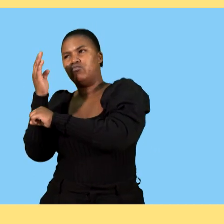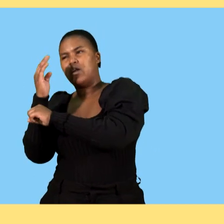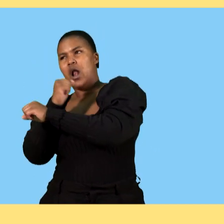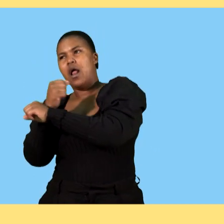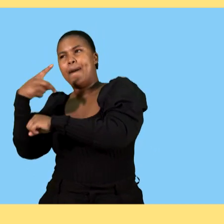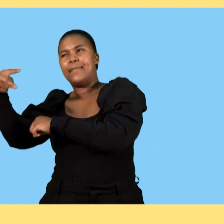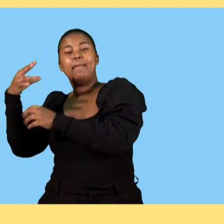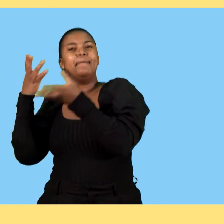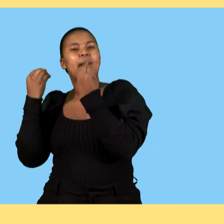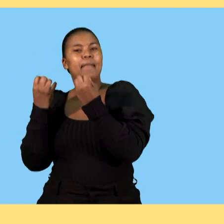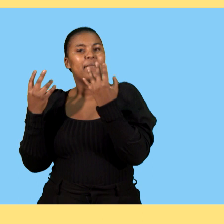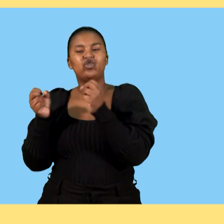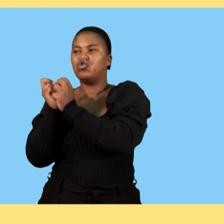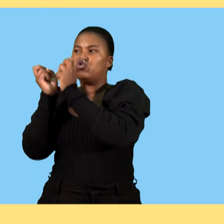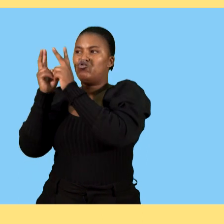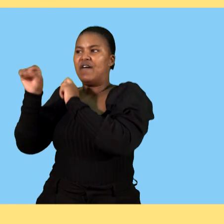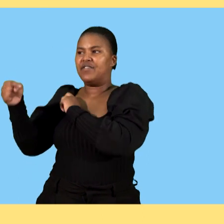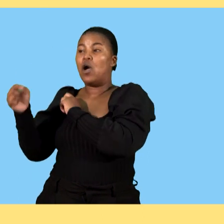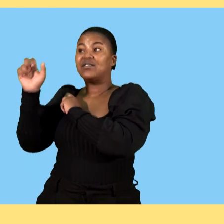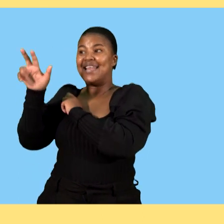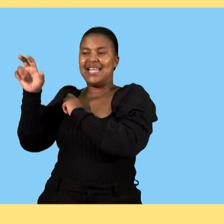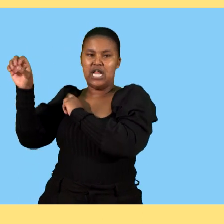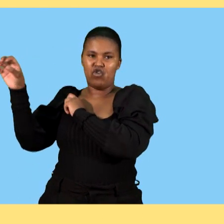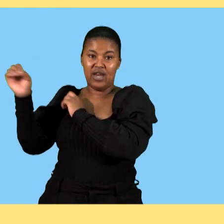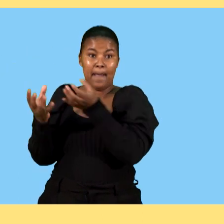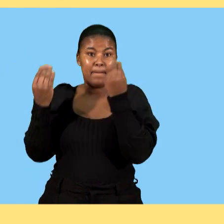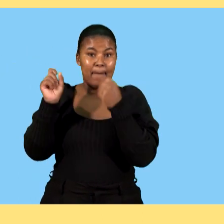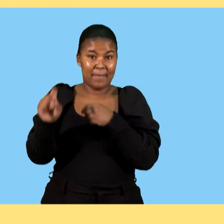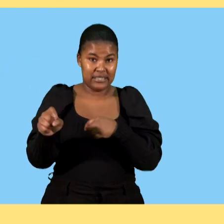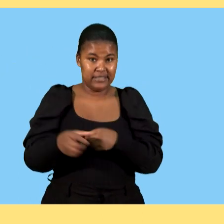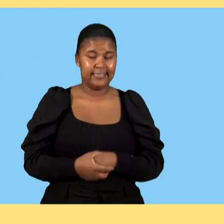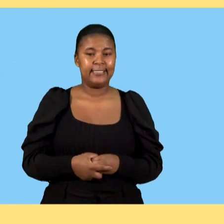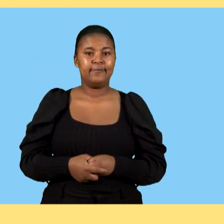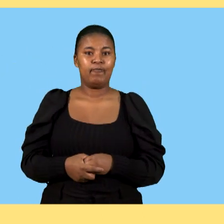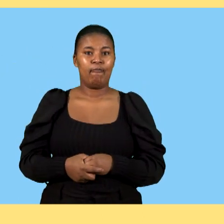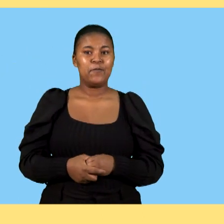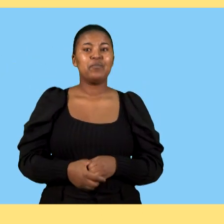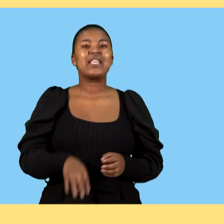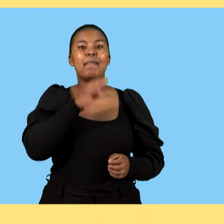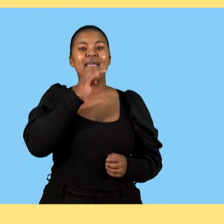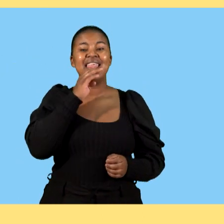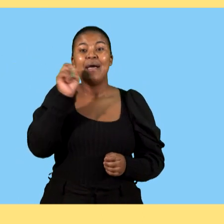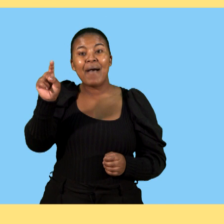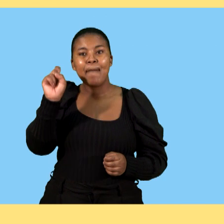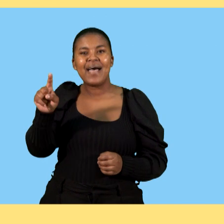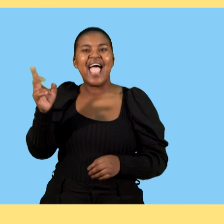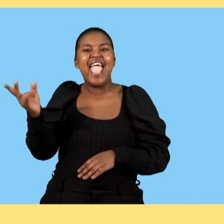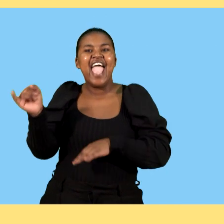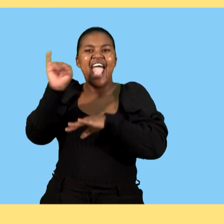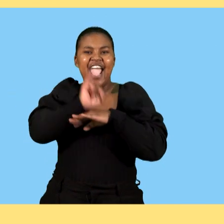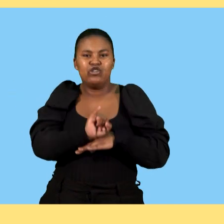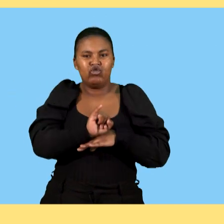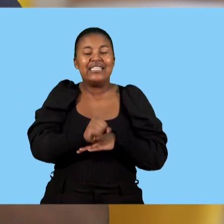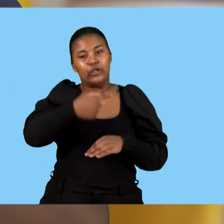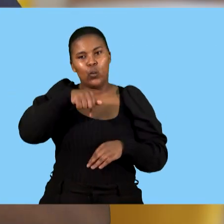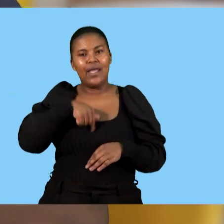your calculator 12,800. This is the interest that we are supposed to receive